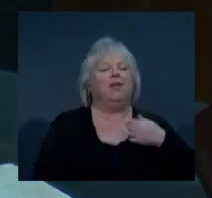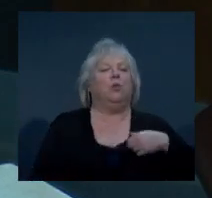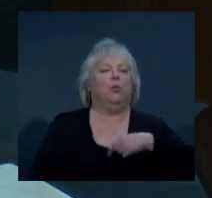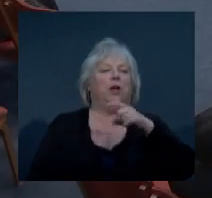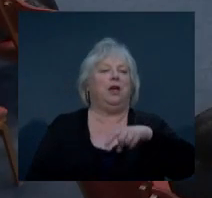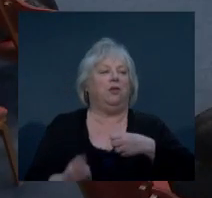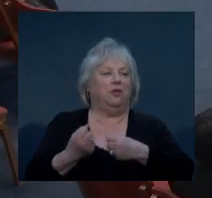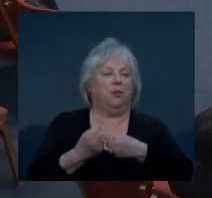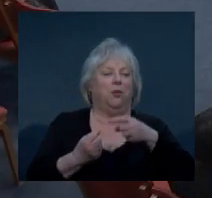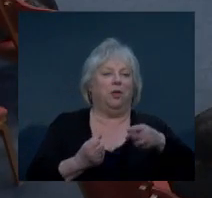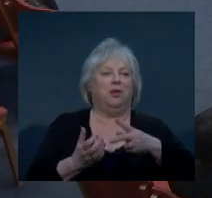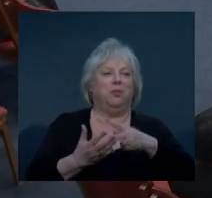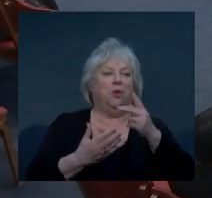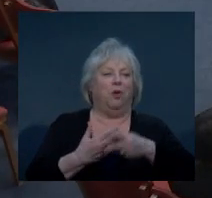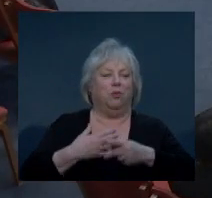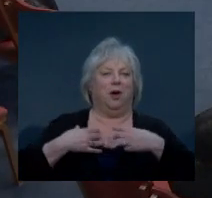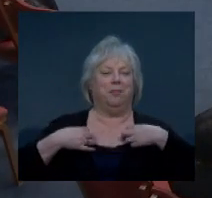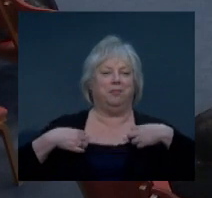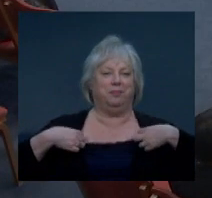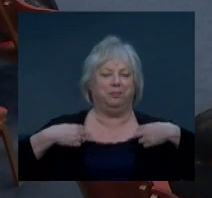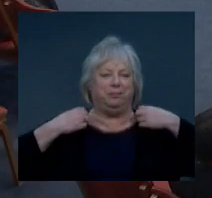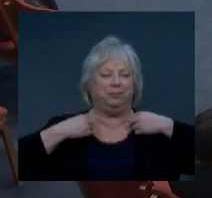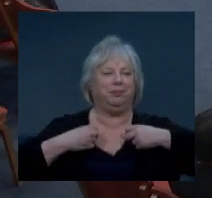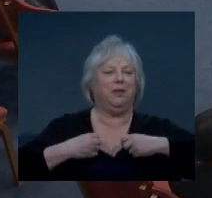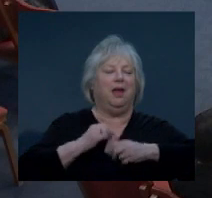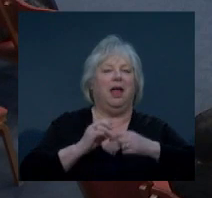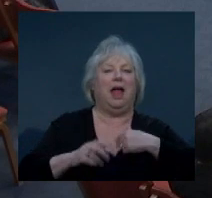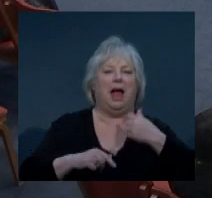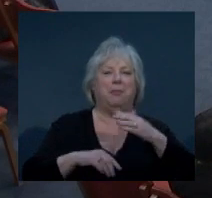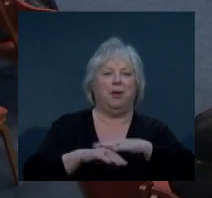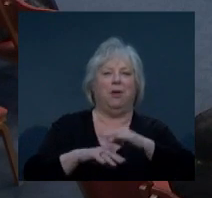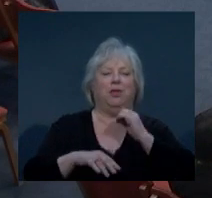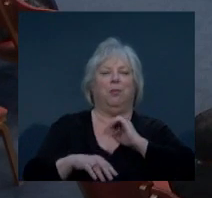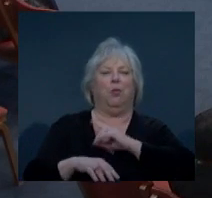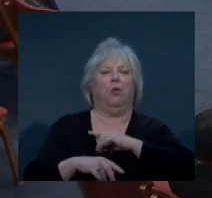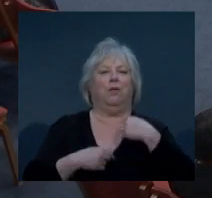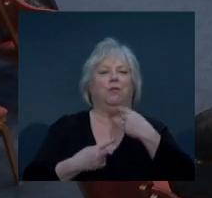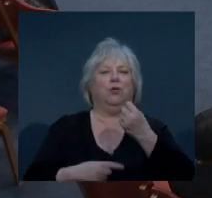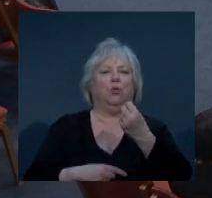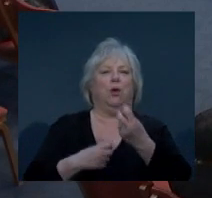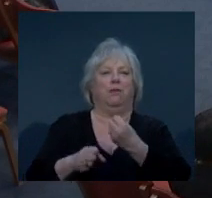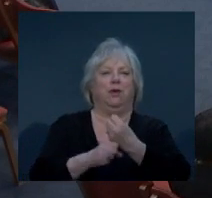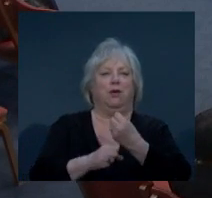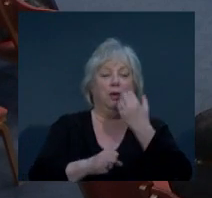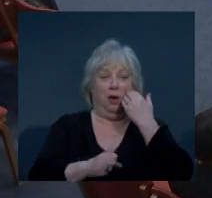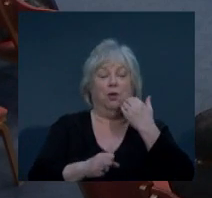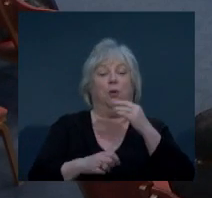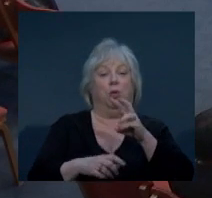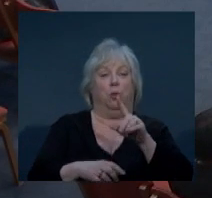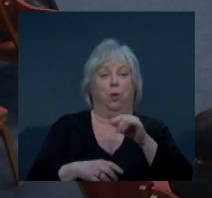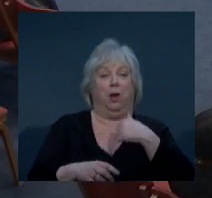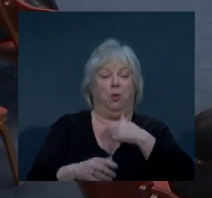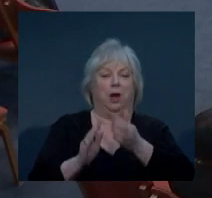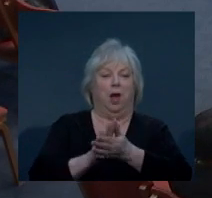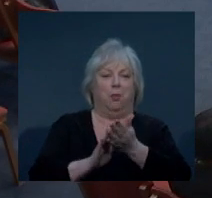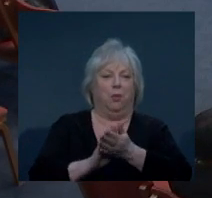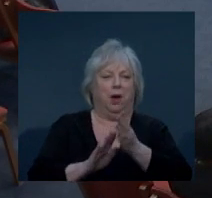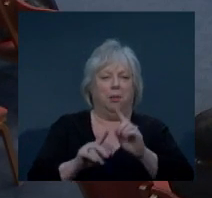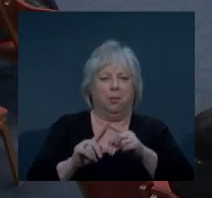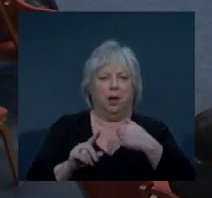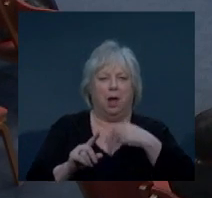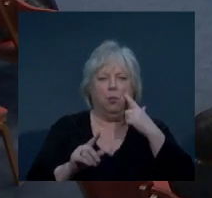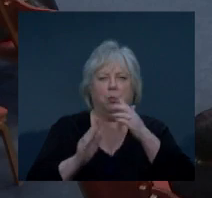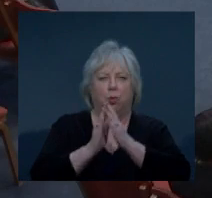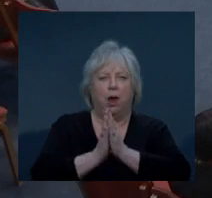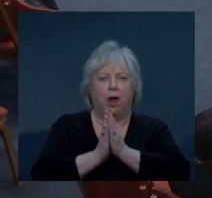program. I know, I'm a customer. I've been up here 12 years, and I know how we operate. But I'm going to pray for you, and